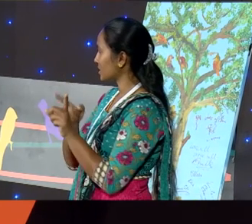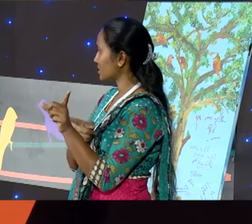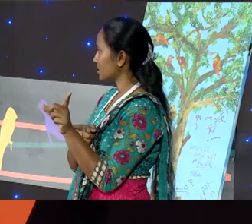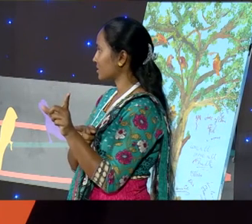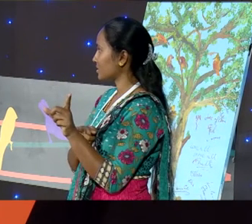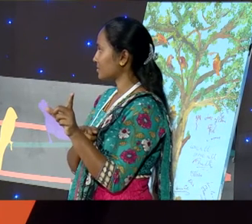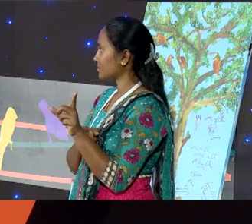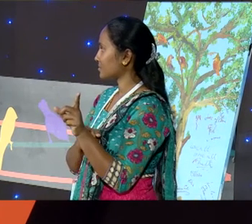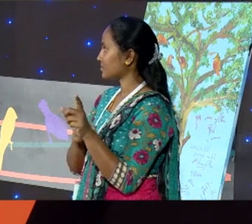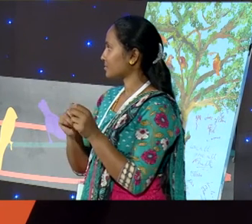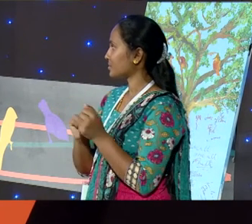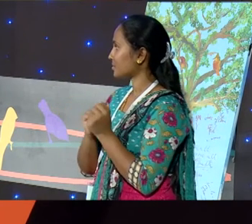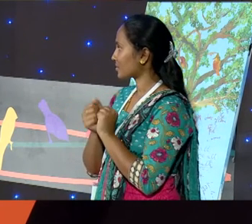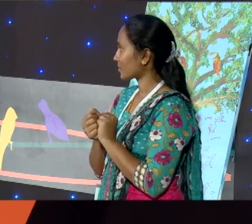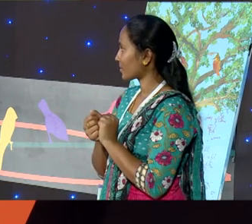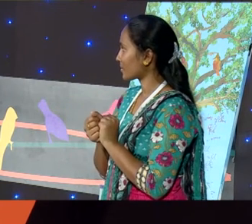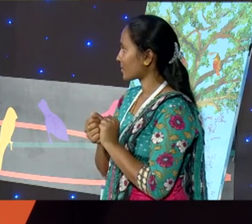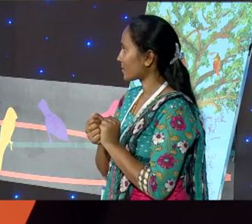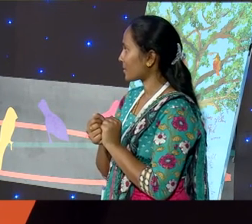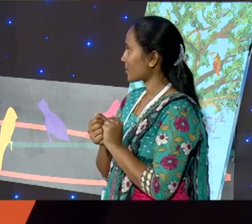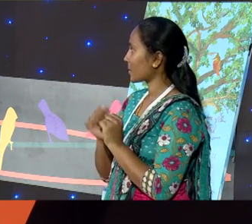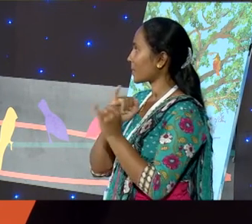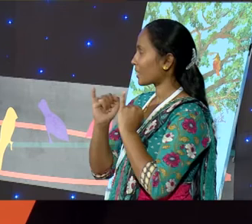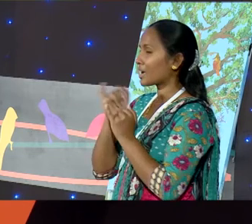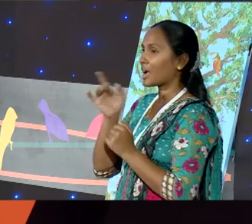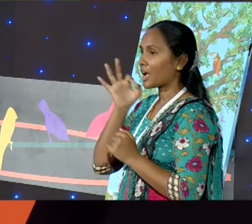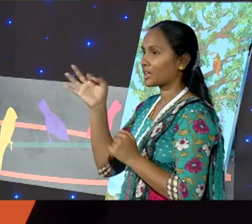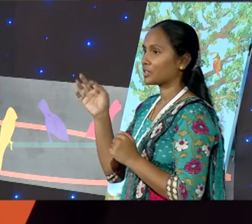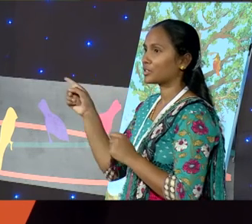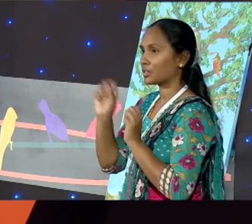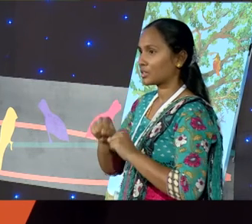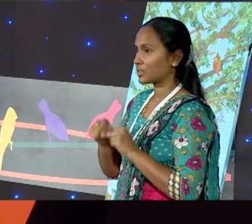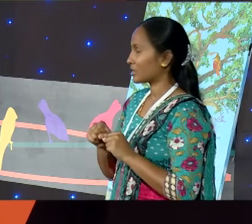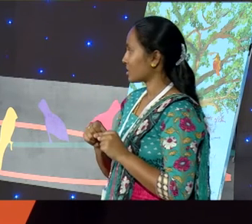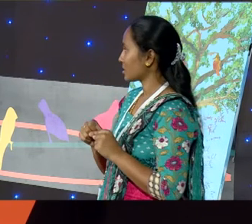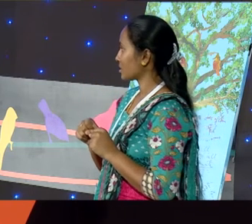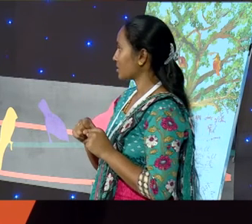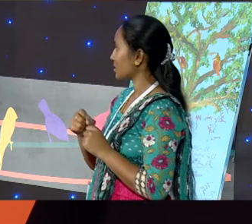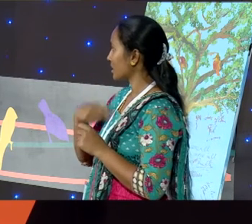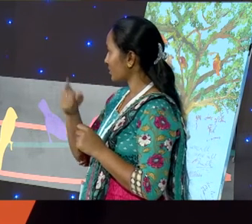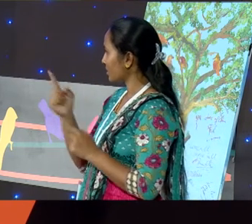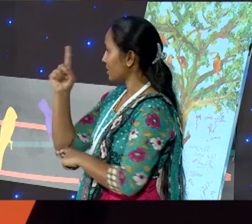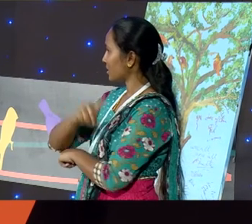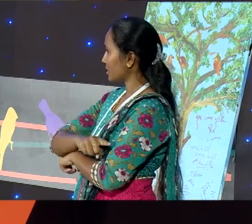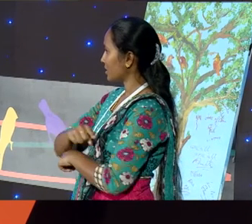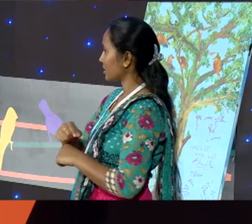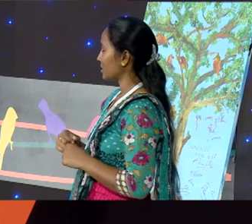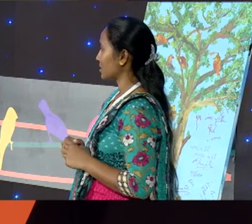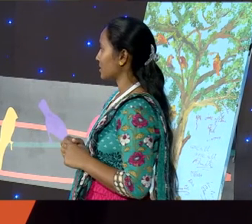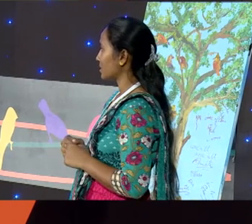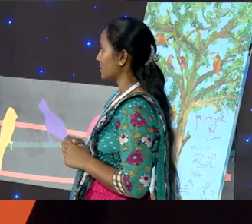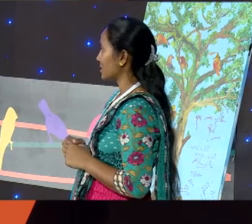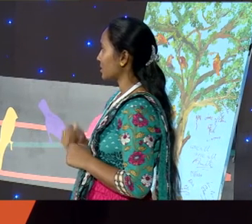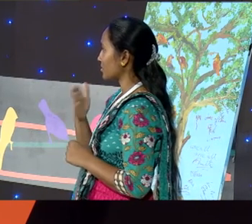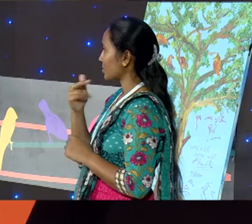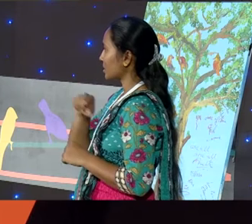the day of the interview at St. Stephen's College. At the interview, I was actually asked whether I would be ready to go up one floor every day. I had wasted 2 years and I wanted to go to the best college